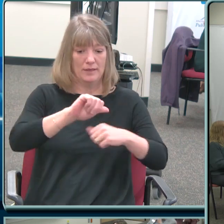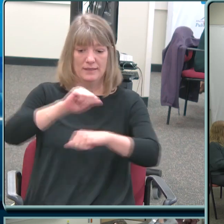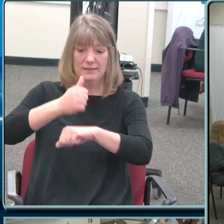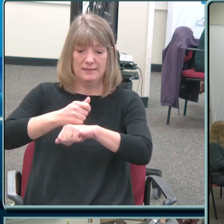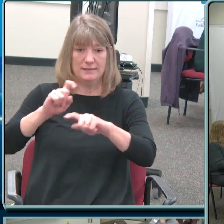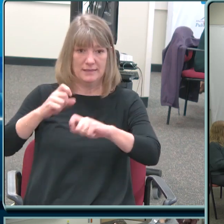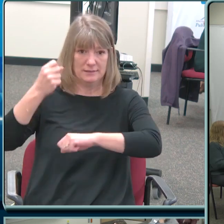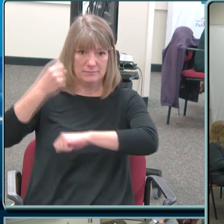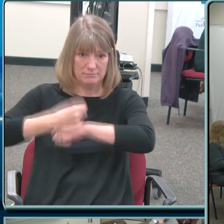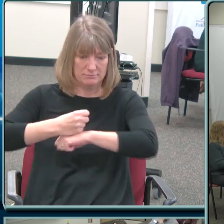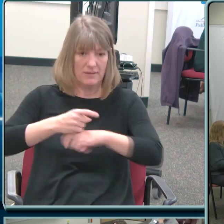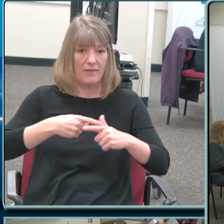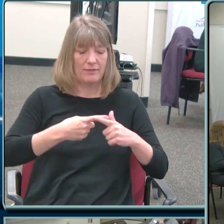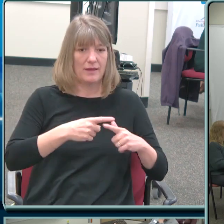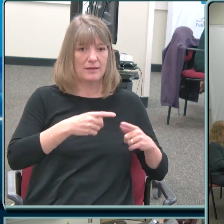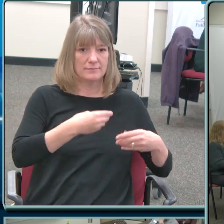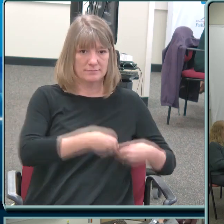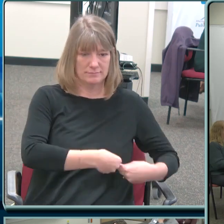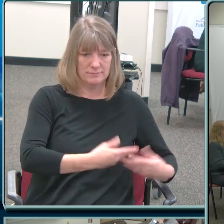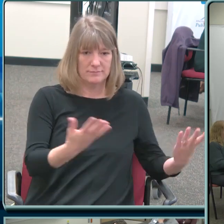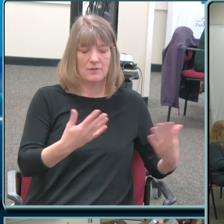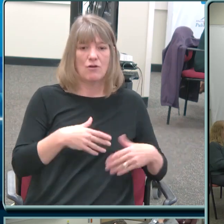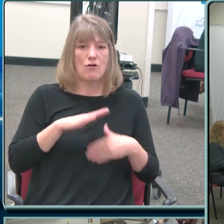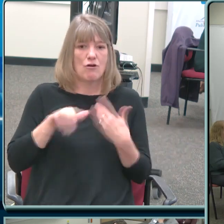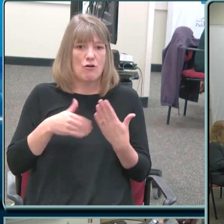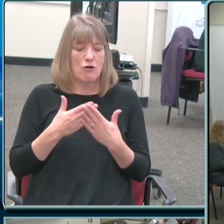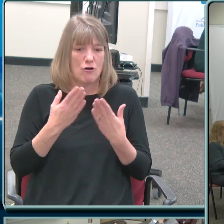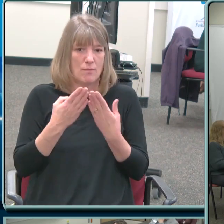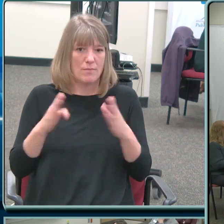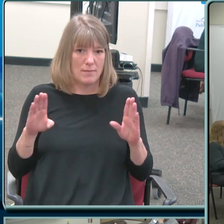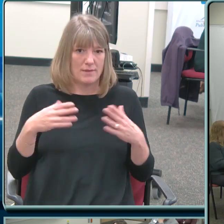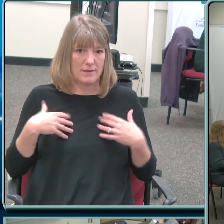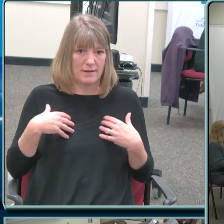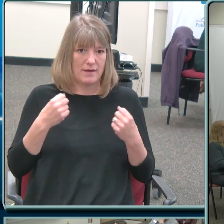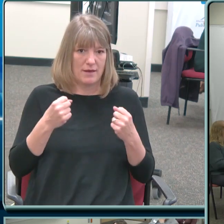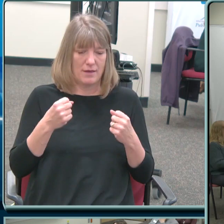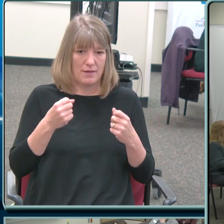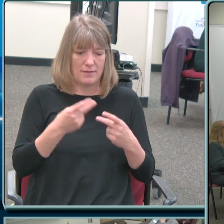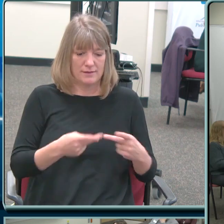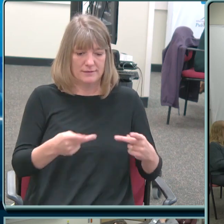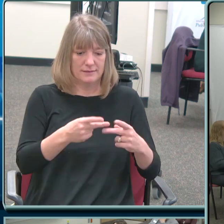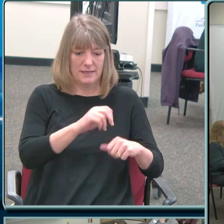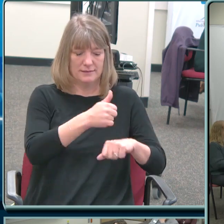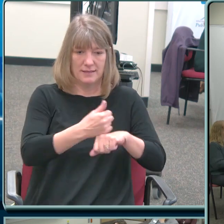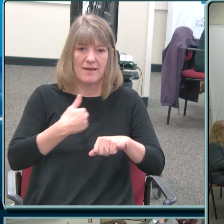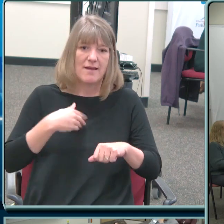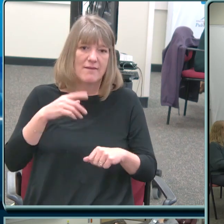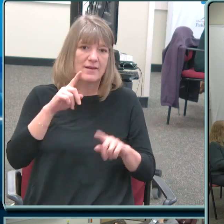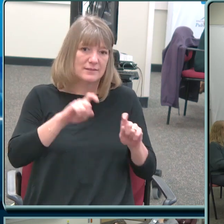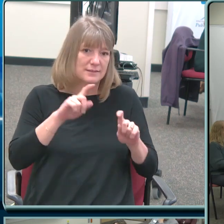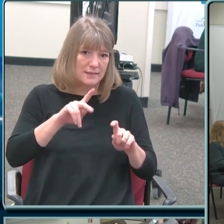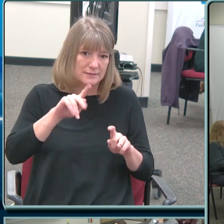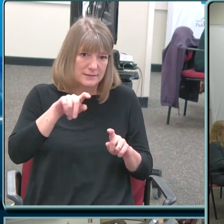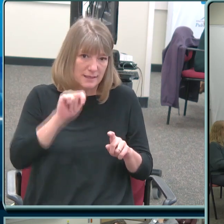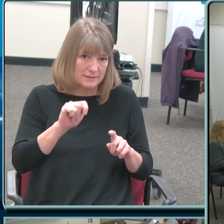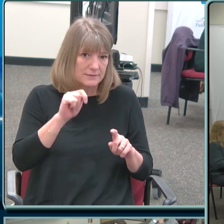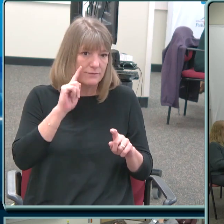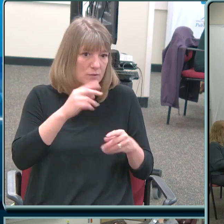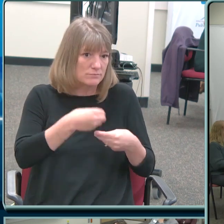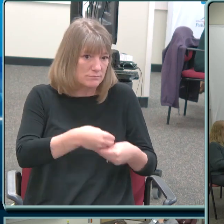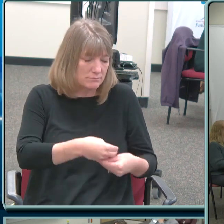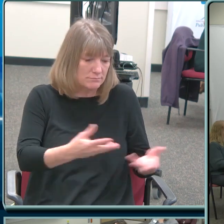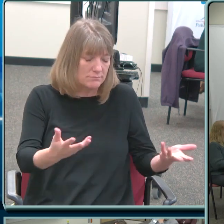sites. All three El Paso County Public Health sites have test kits available for ongoing distribution,